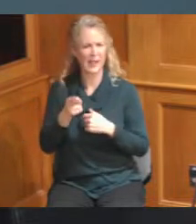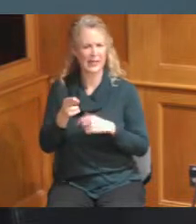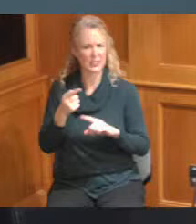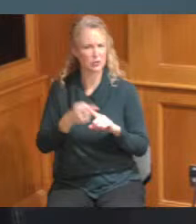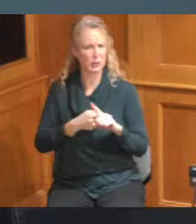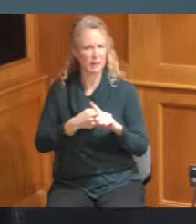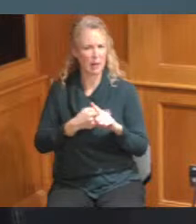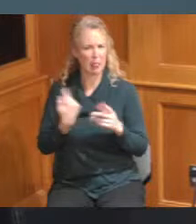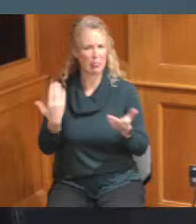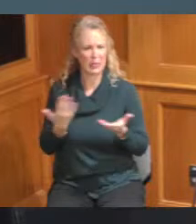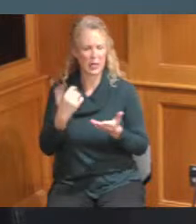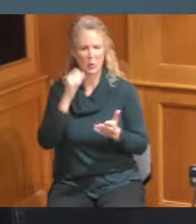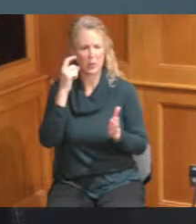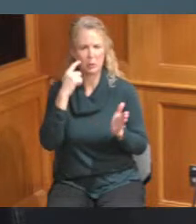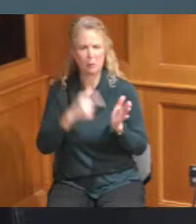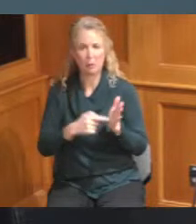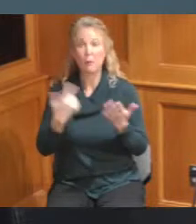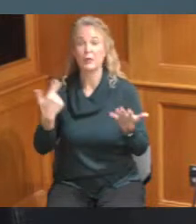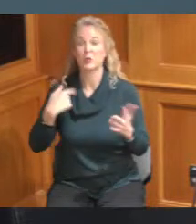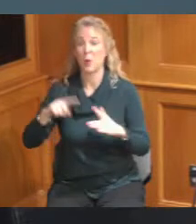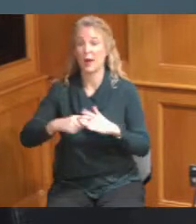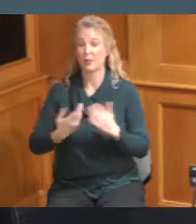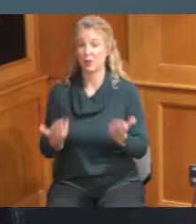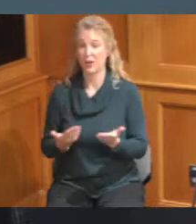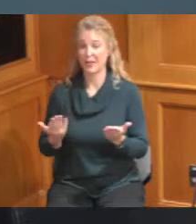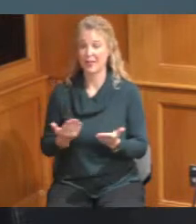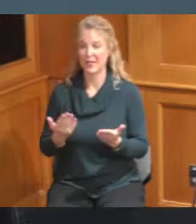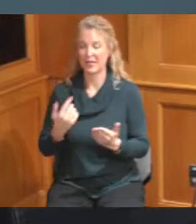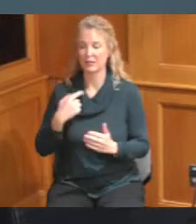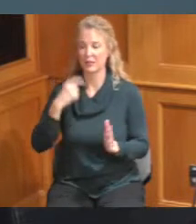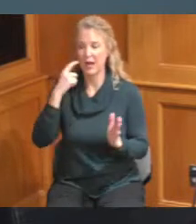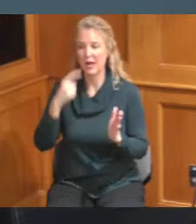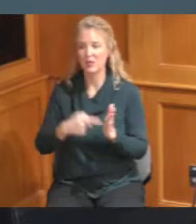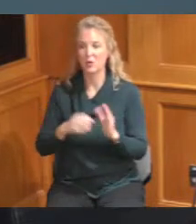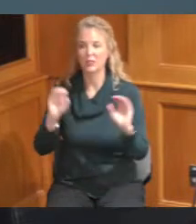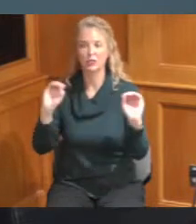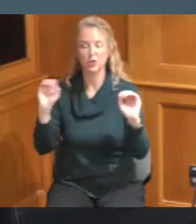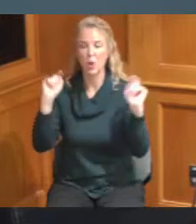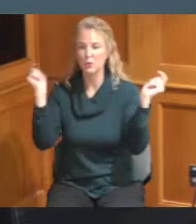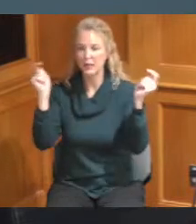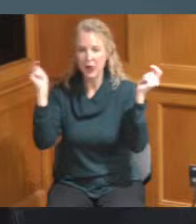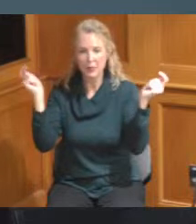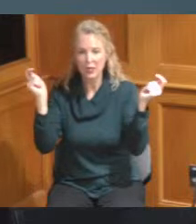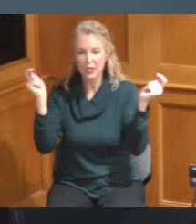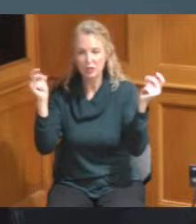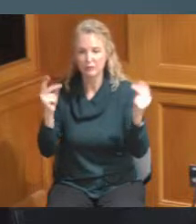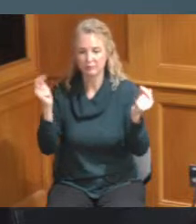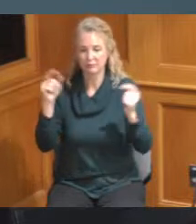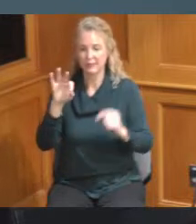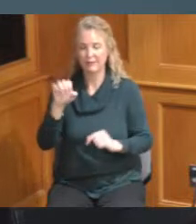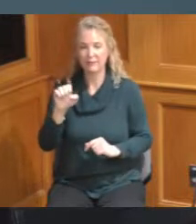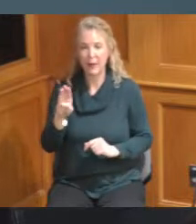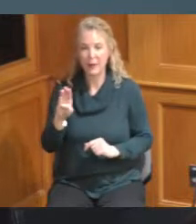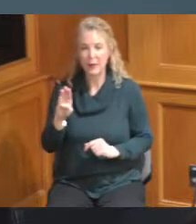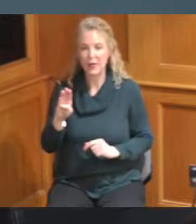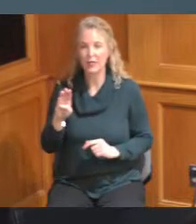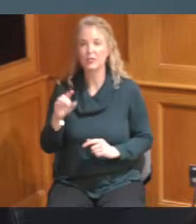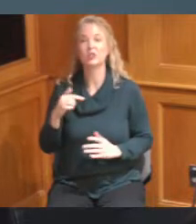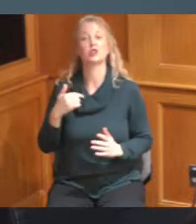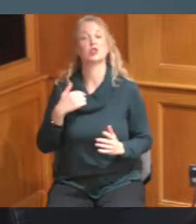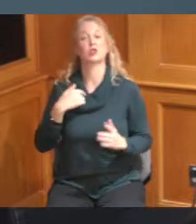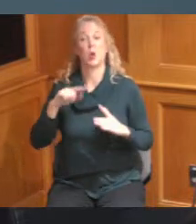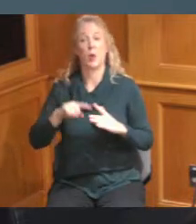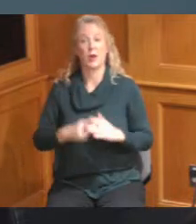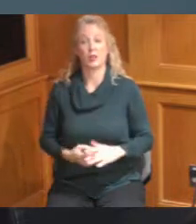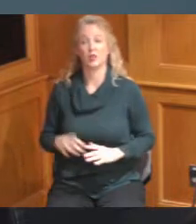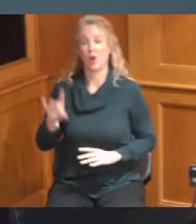it. Okay, so when I came on, I realized there was no celebration. Immediately in February, I started the acknowledgement of